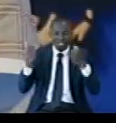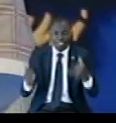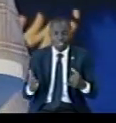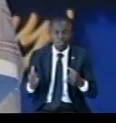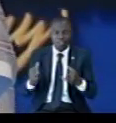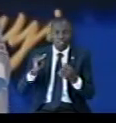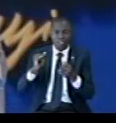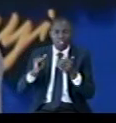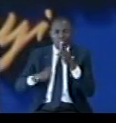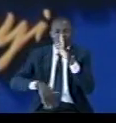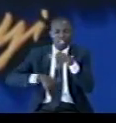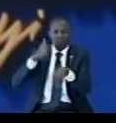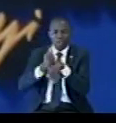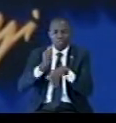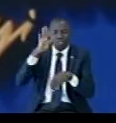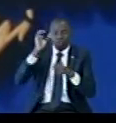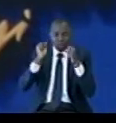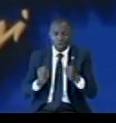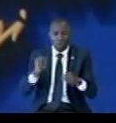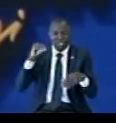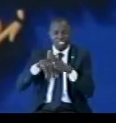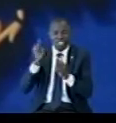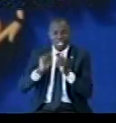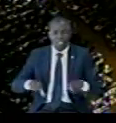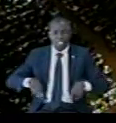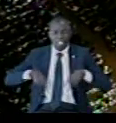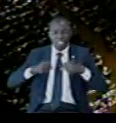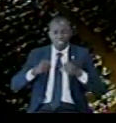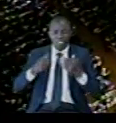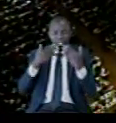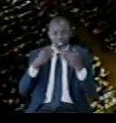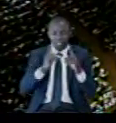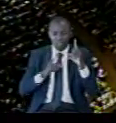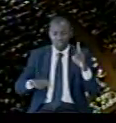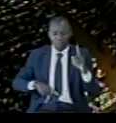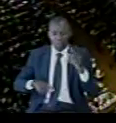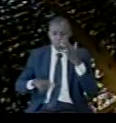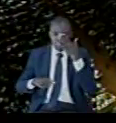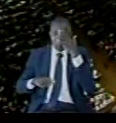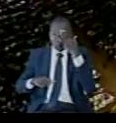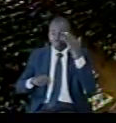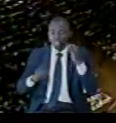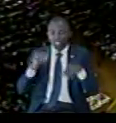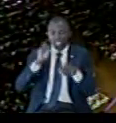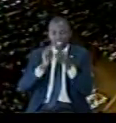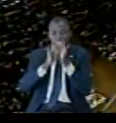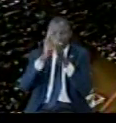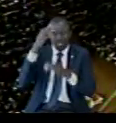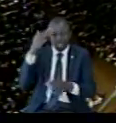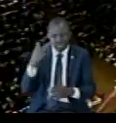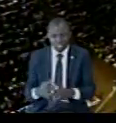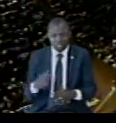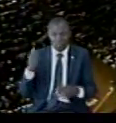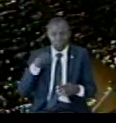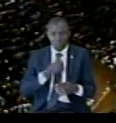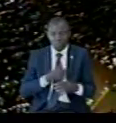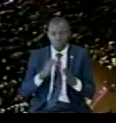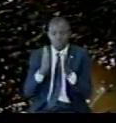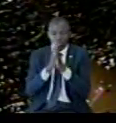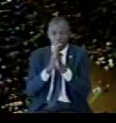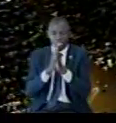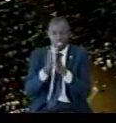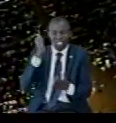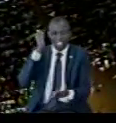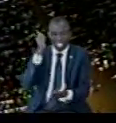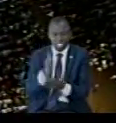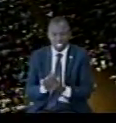Confirm your power in every life. Thank you, Lord. In Jesus' name we